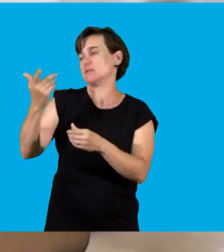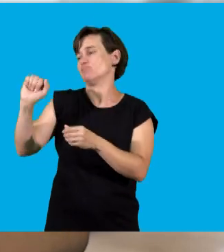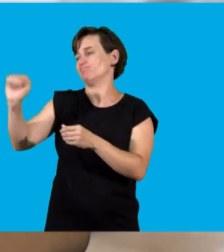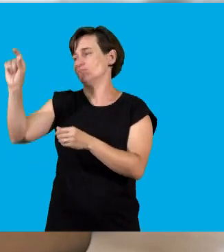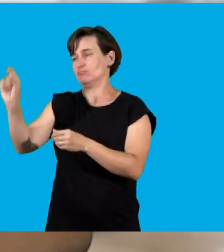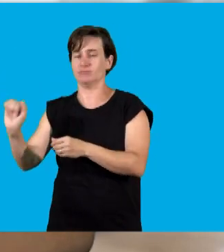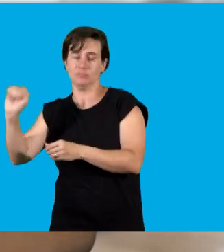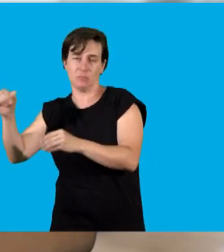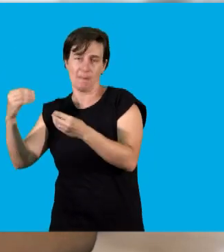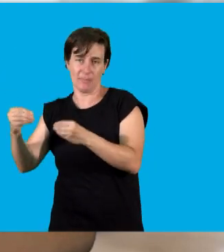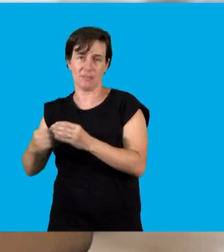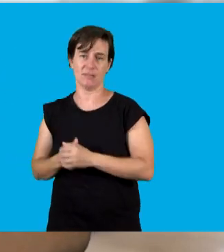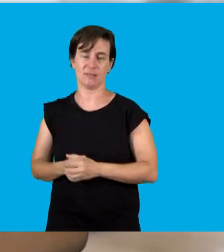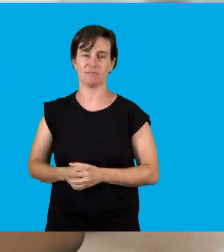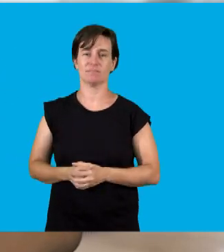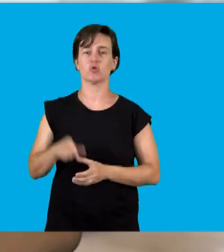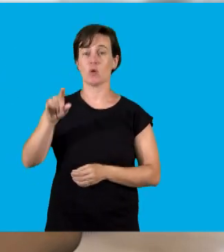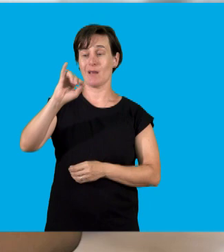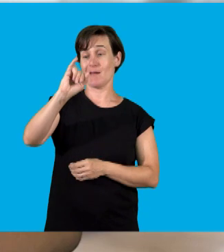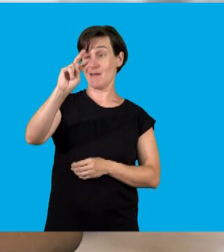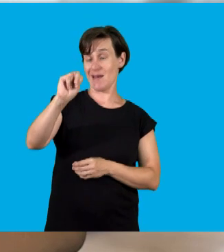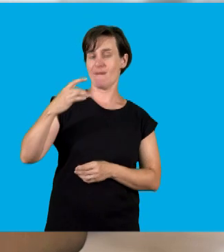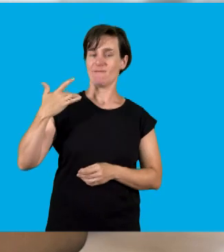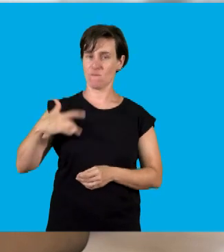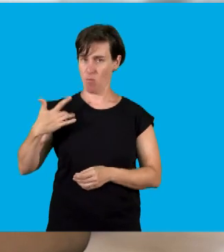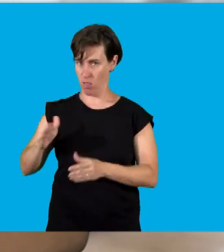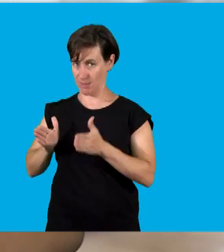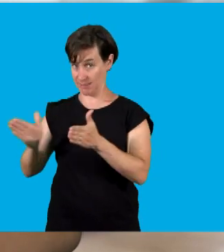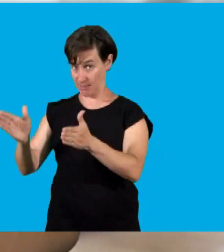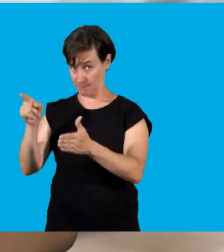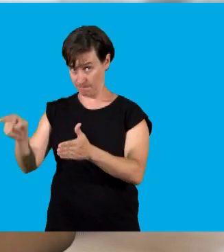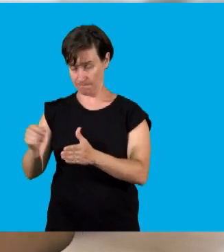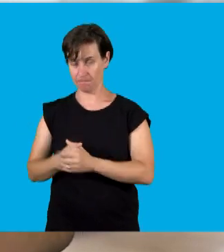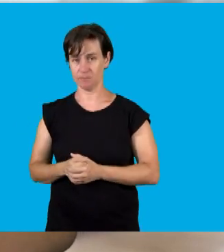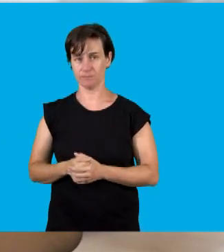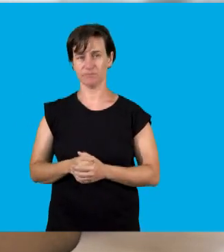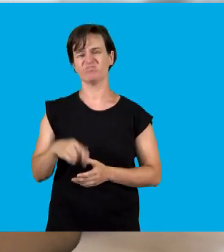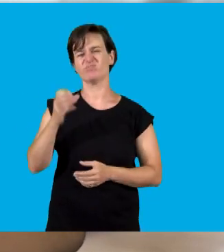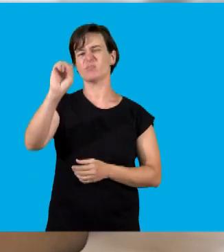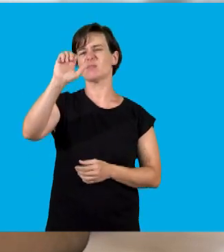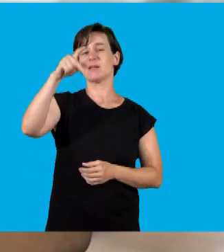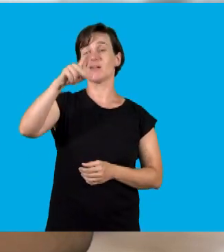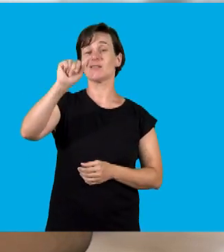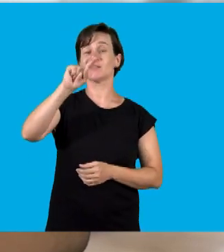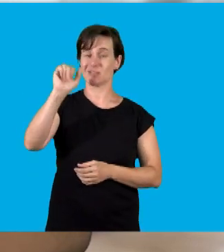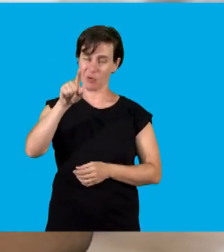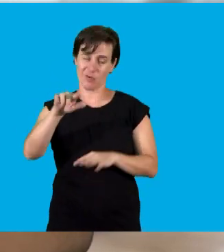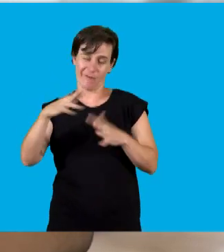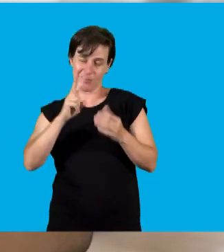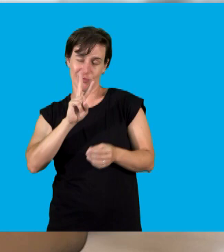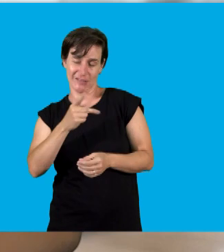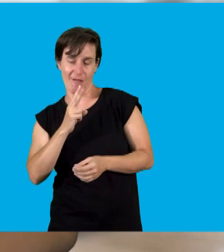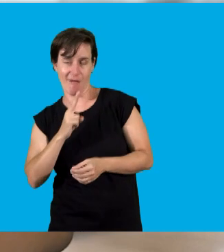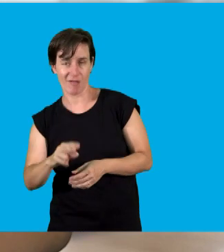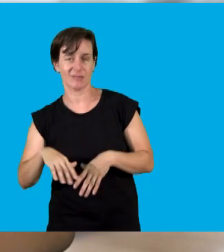So which are businesses that fall under the informal sector? Yes, it's our spaza shops. You saw that